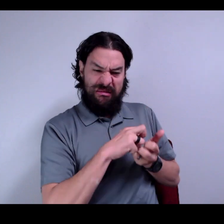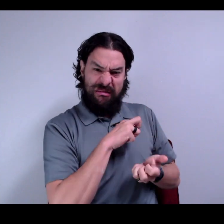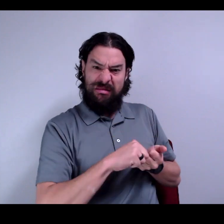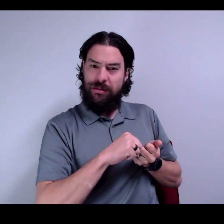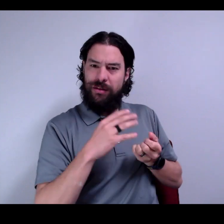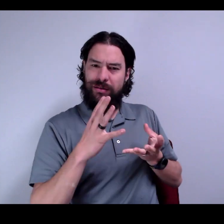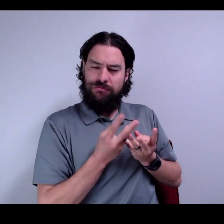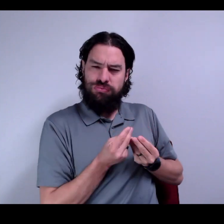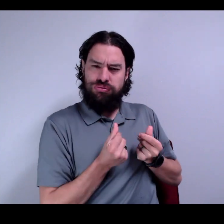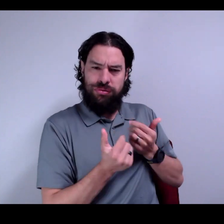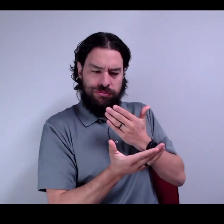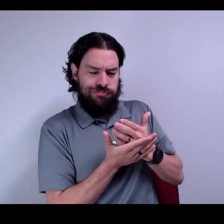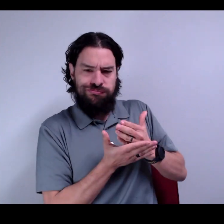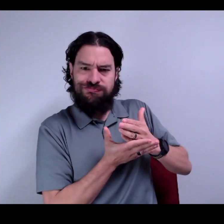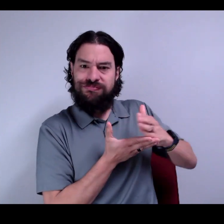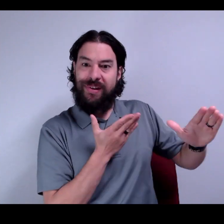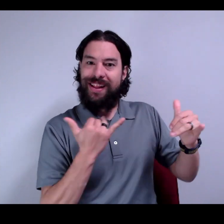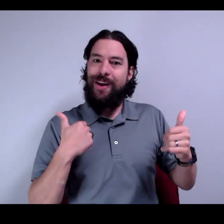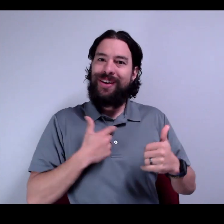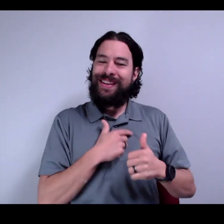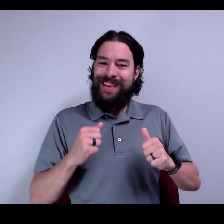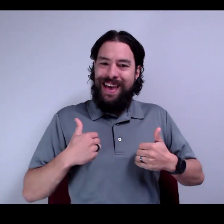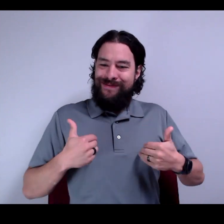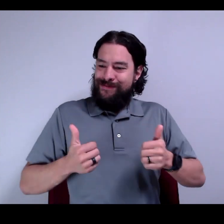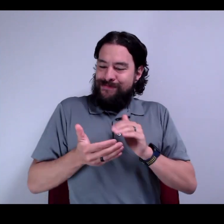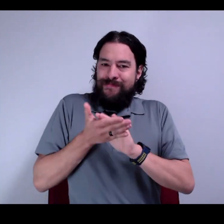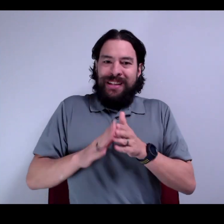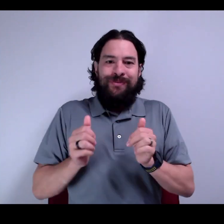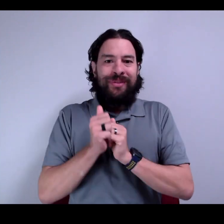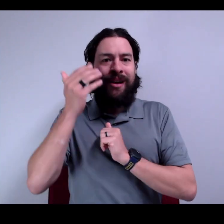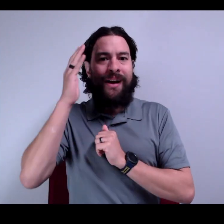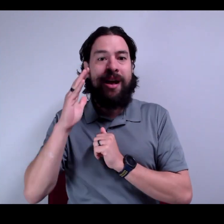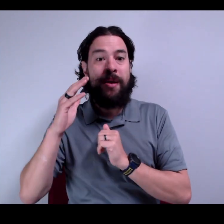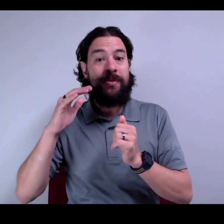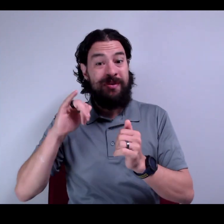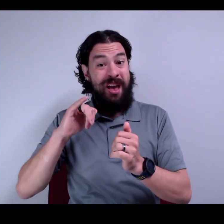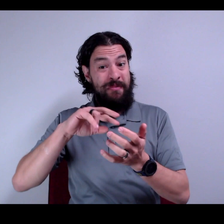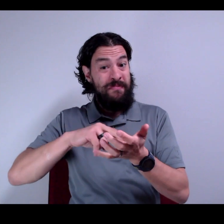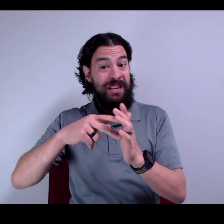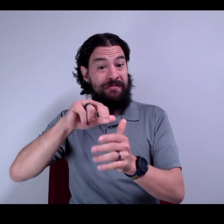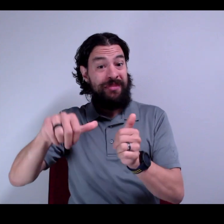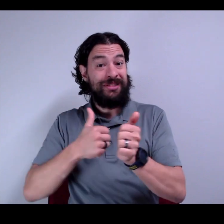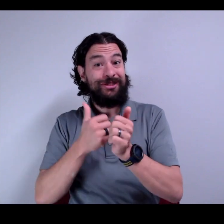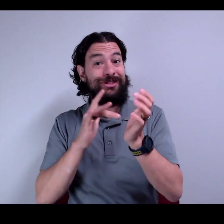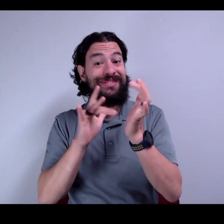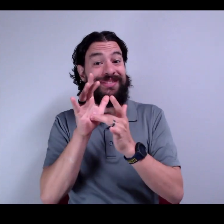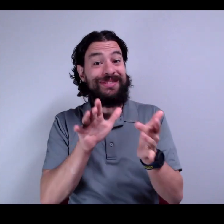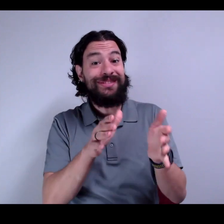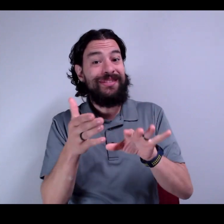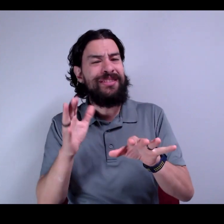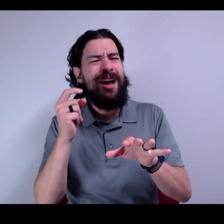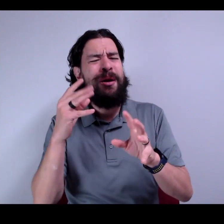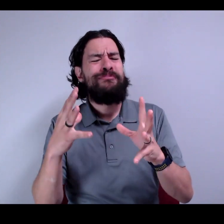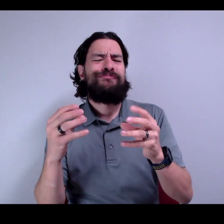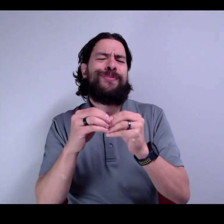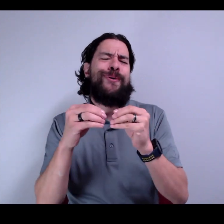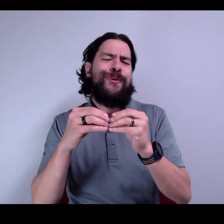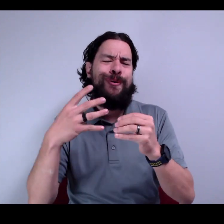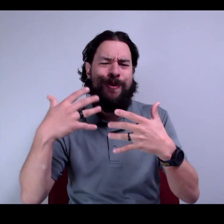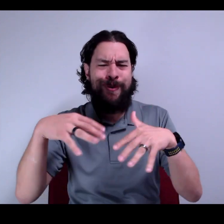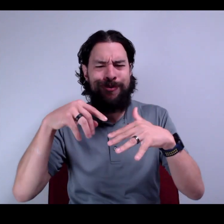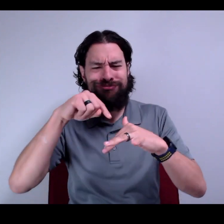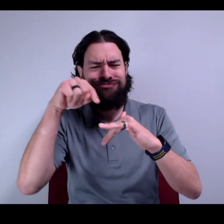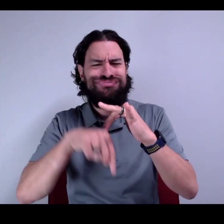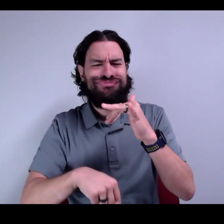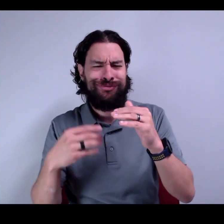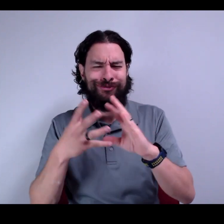in us and around us, so we can now live at peace with God. So that's the meaning behind Jesus' death. But there's more to